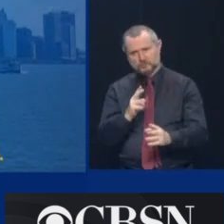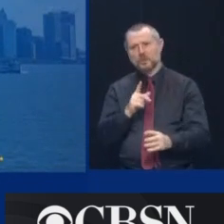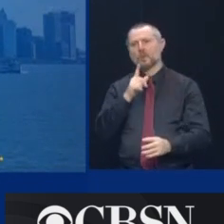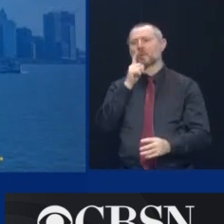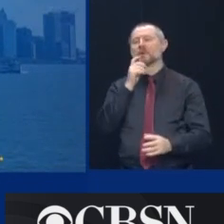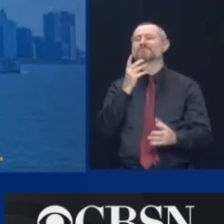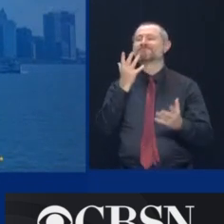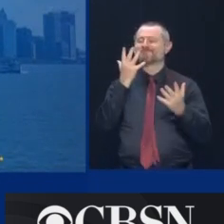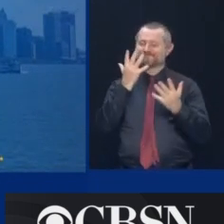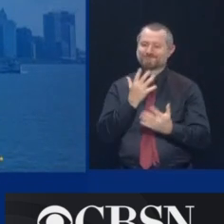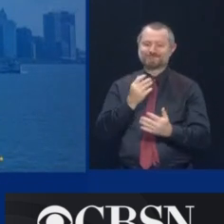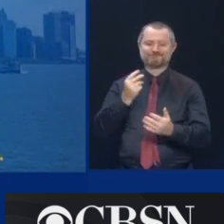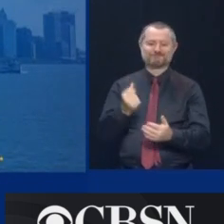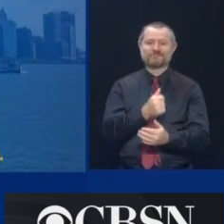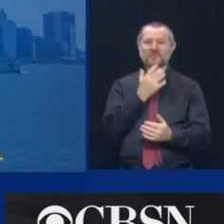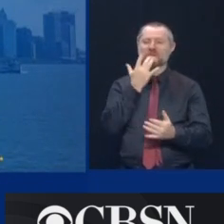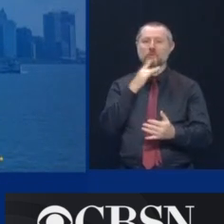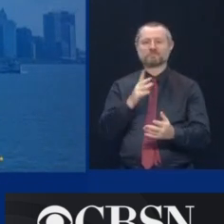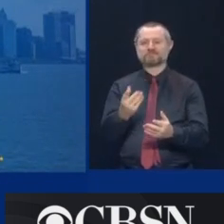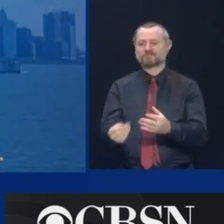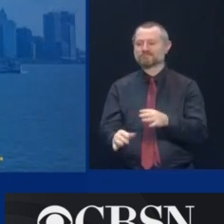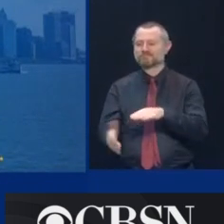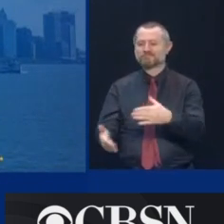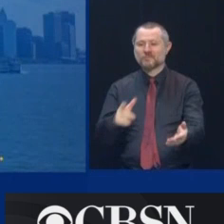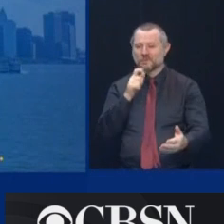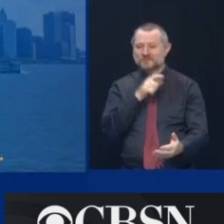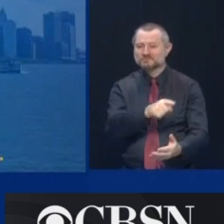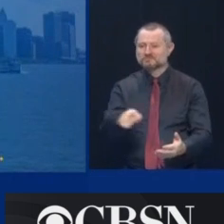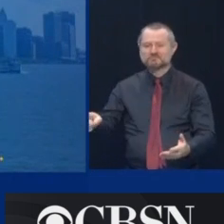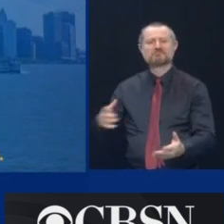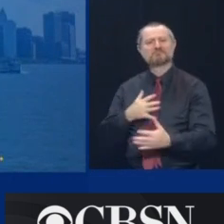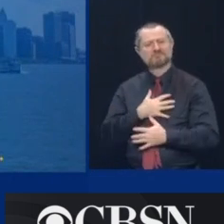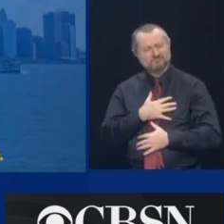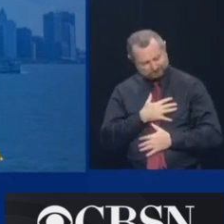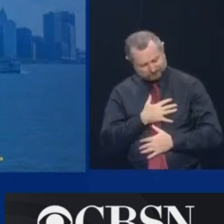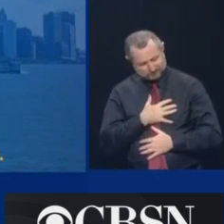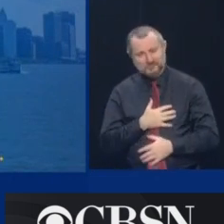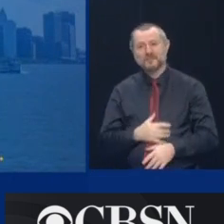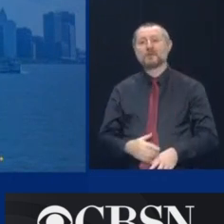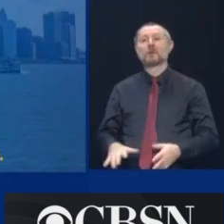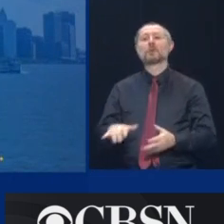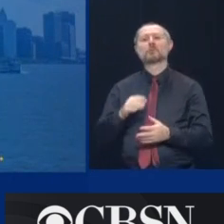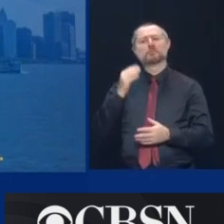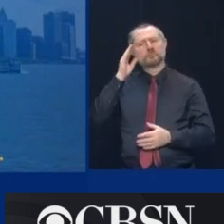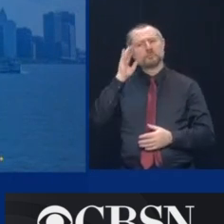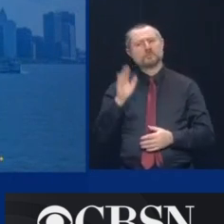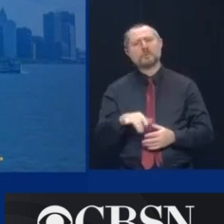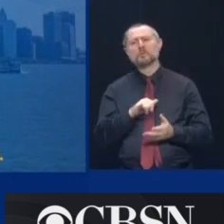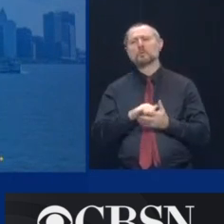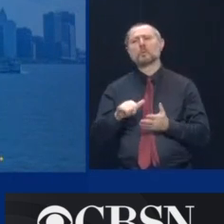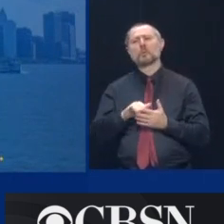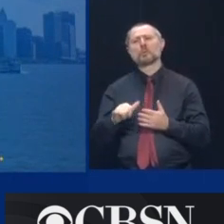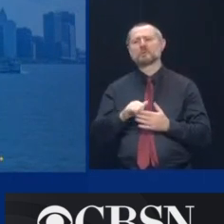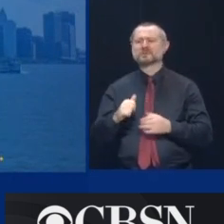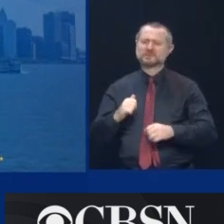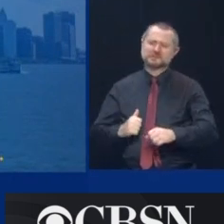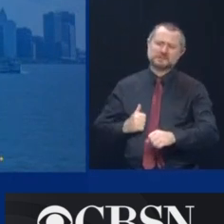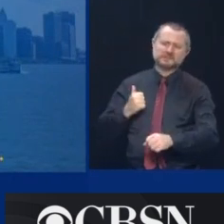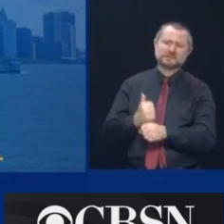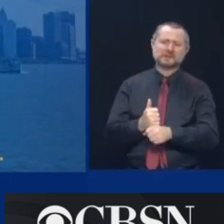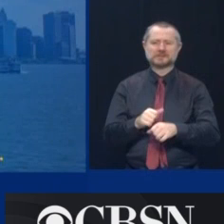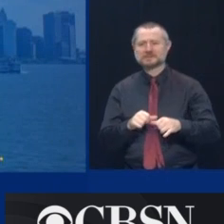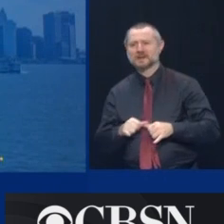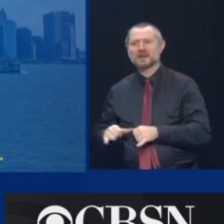and we have to be careful. But New York set the standard for the